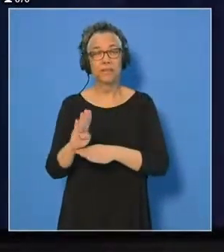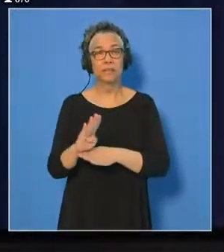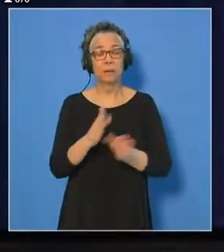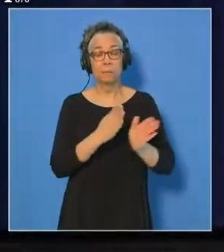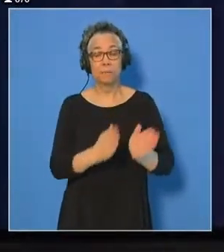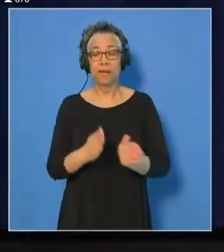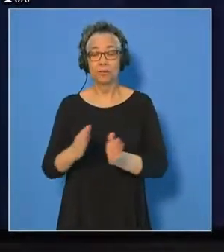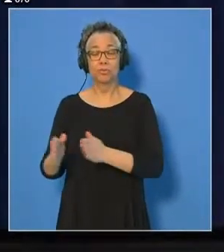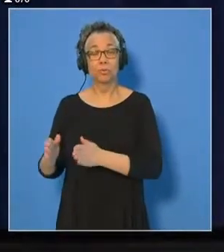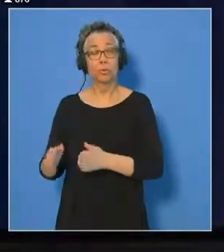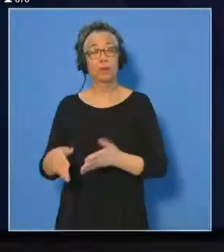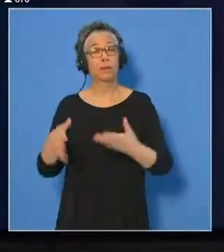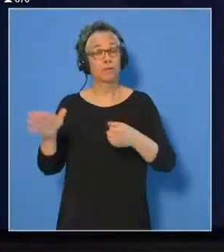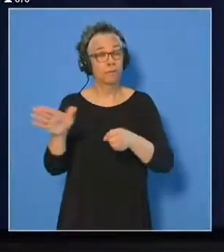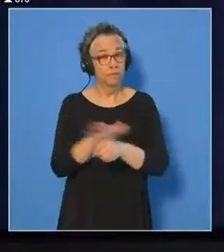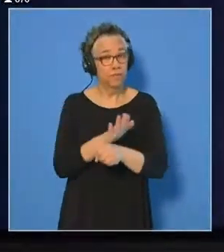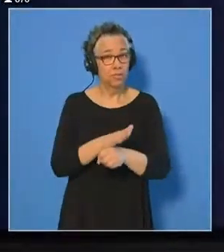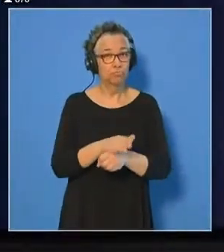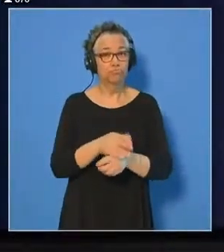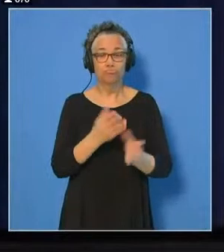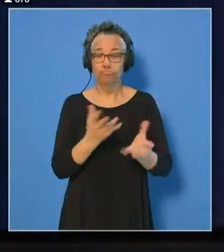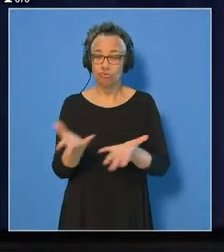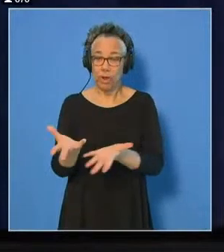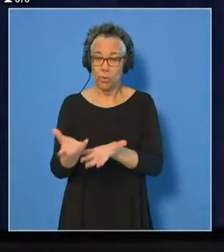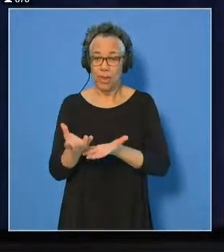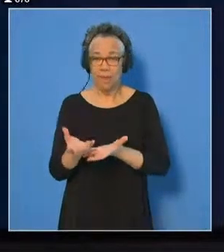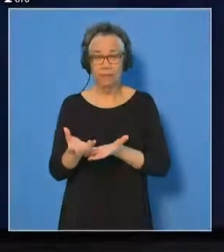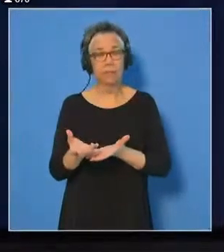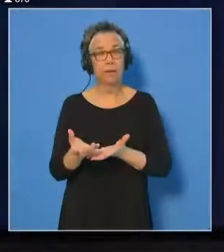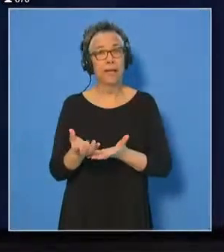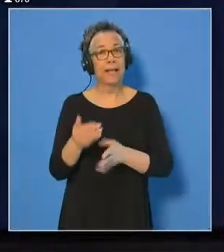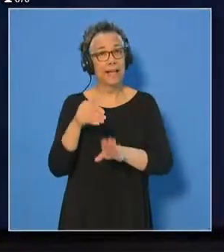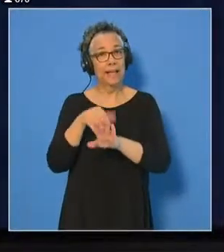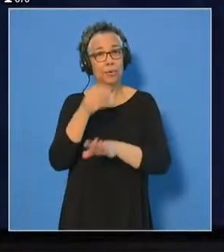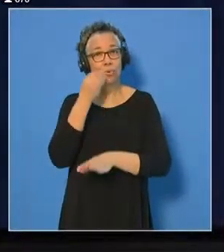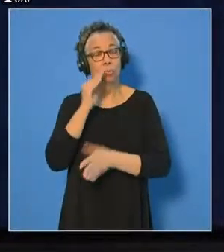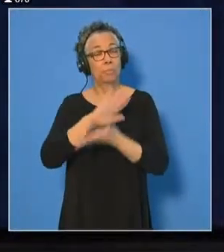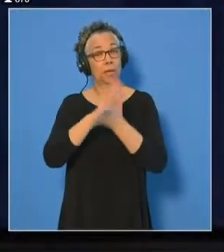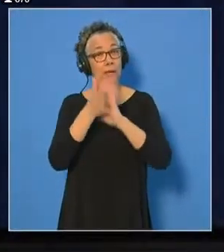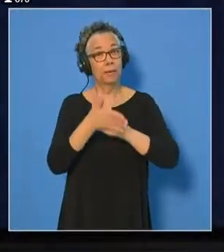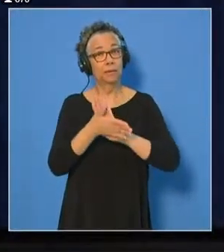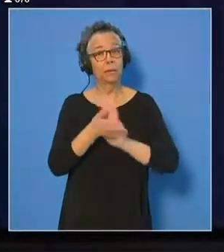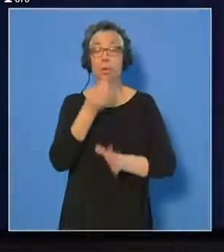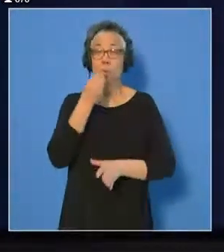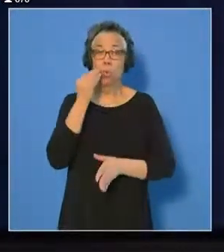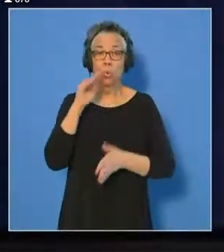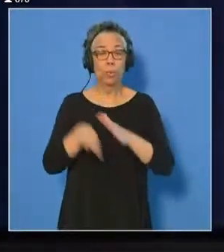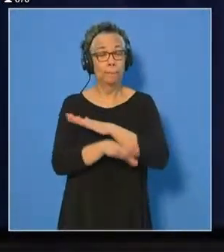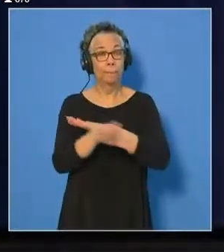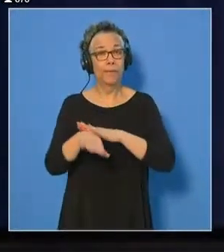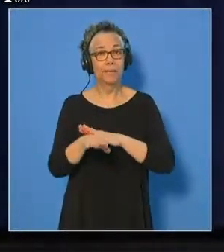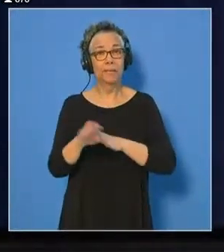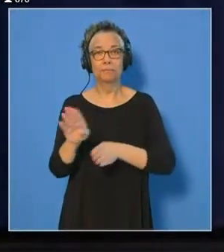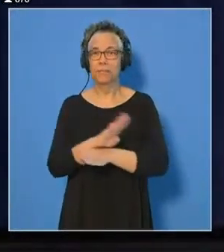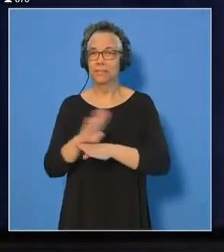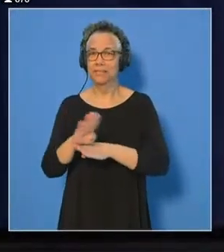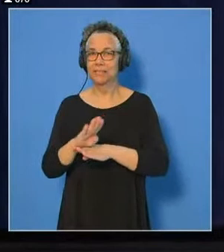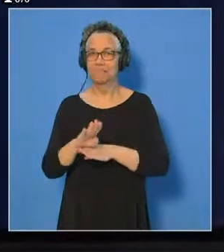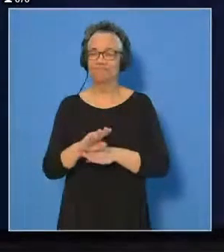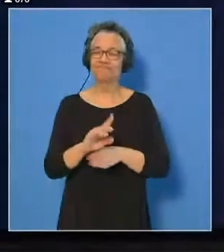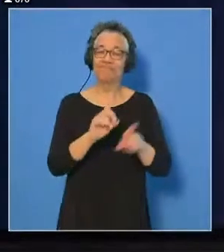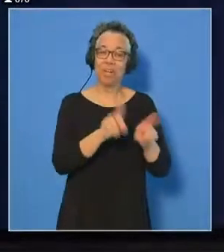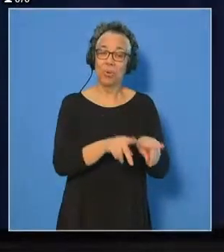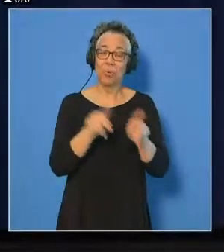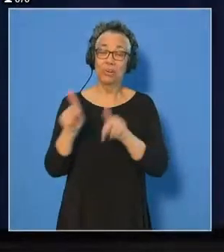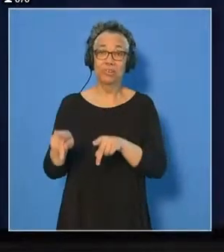fulfill orders while at home, essentially becoming a home-based business. It is to be noted that according to the law,